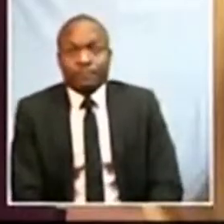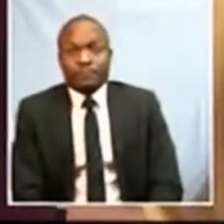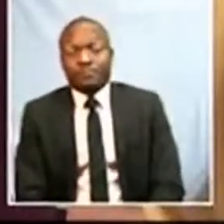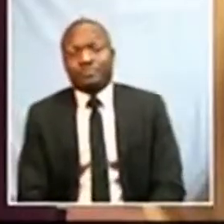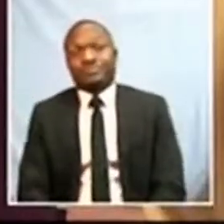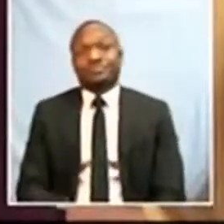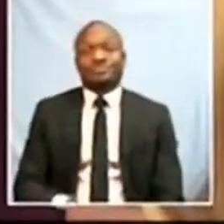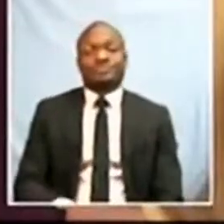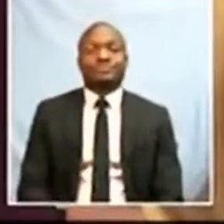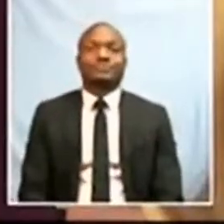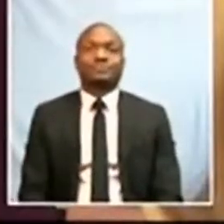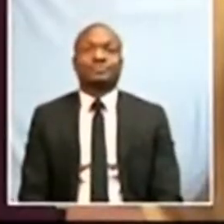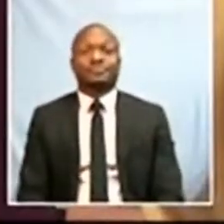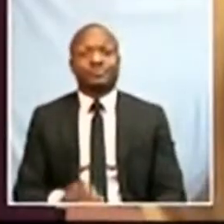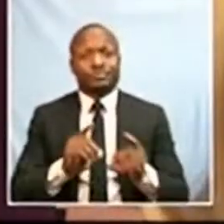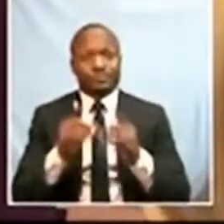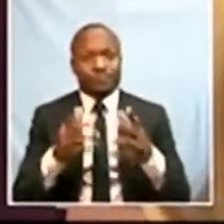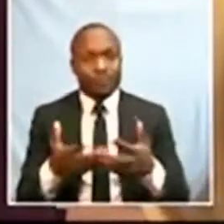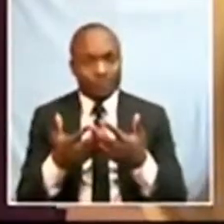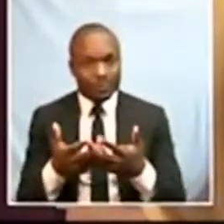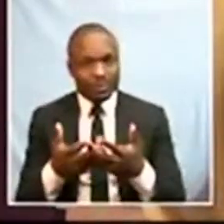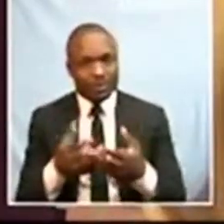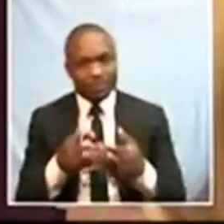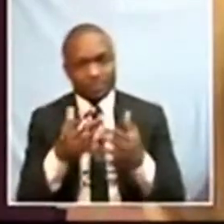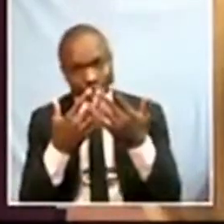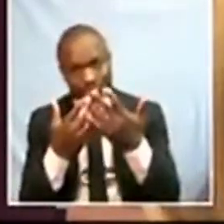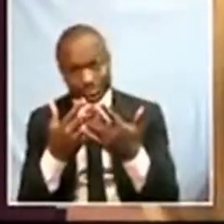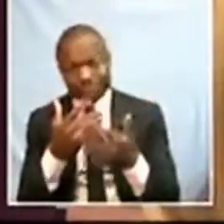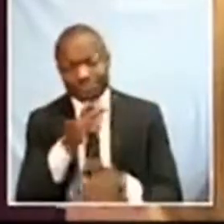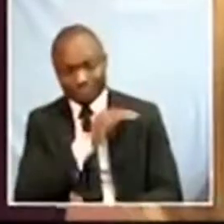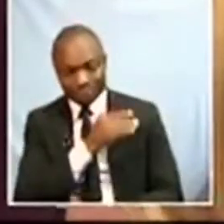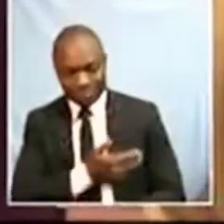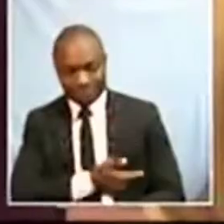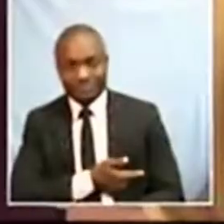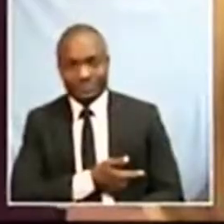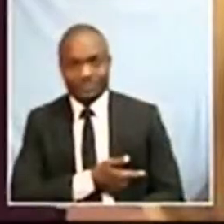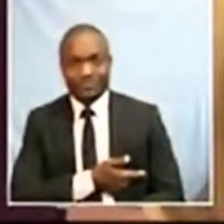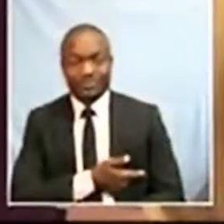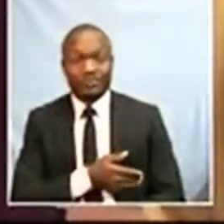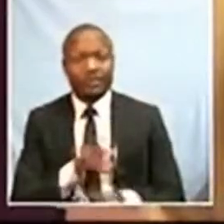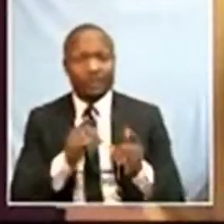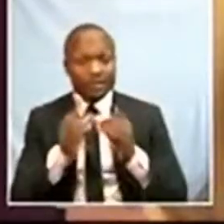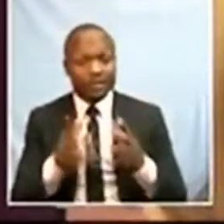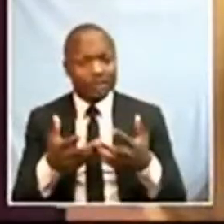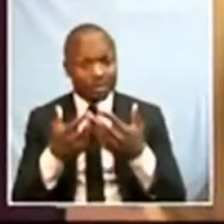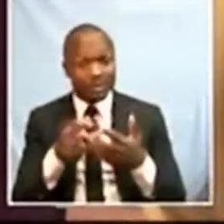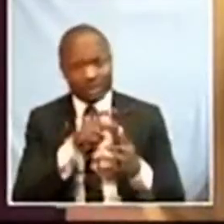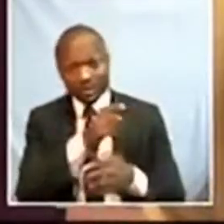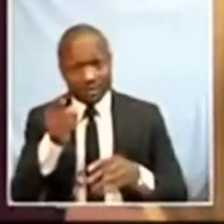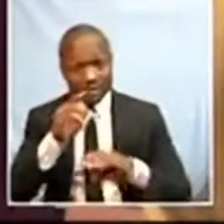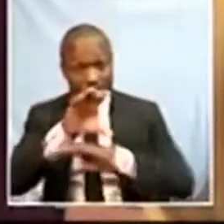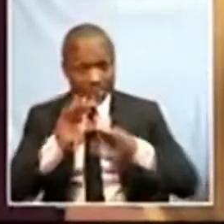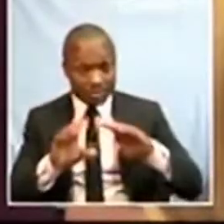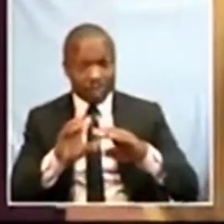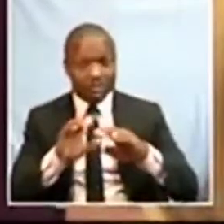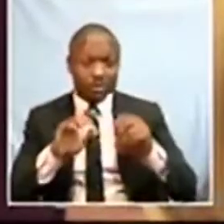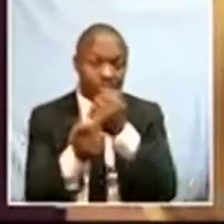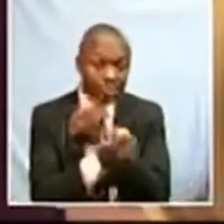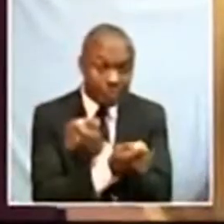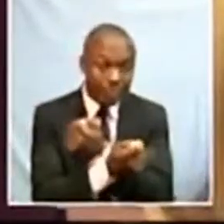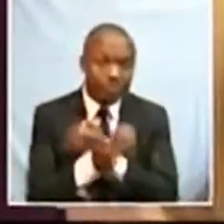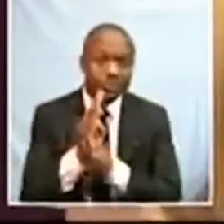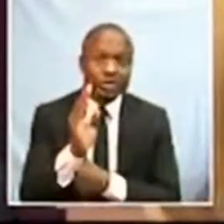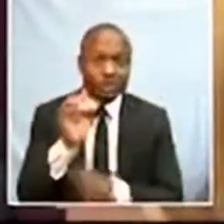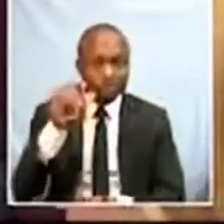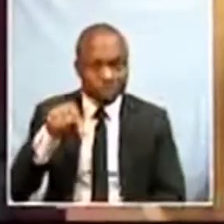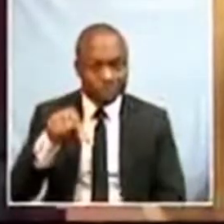No. Director engineering, just yes. Wait, madam. Director engineering. Yes. They are the ones who cause the variations, the